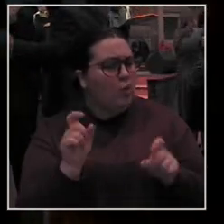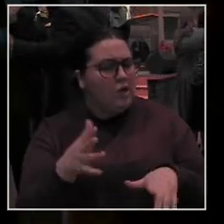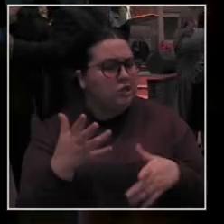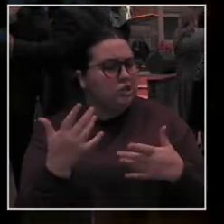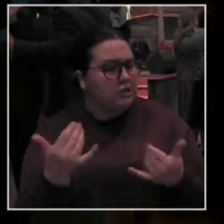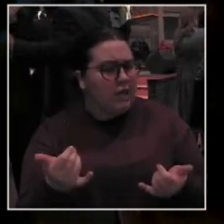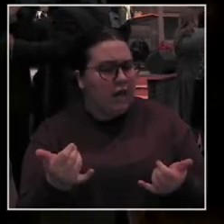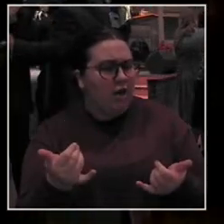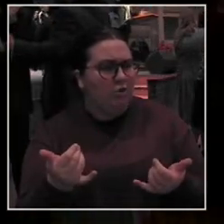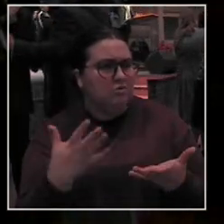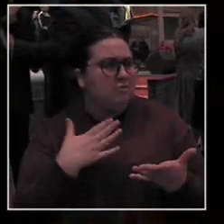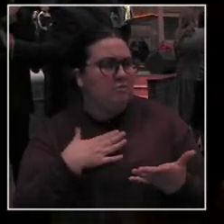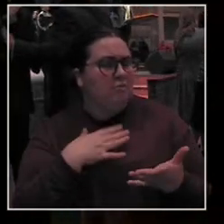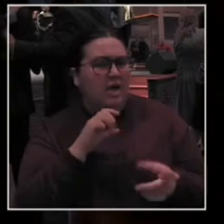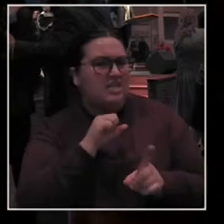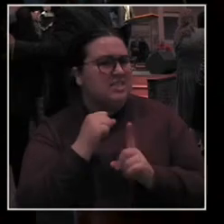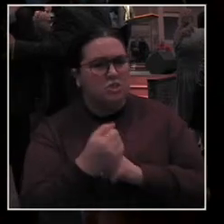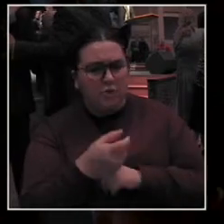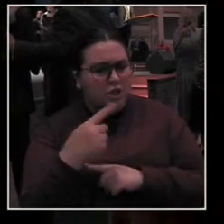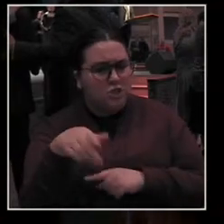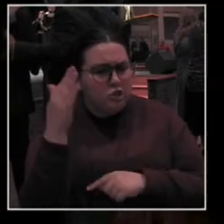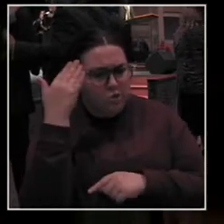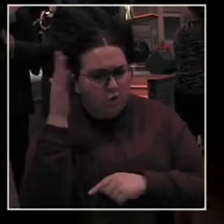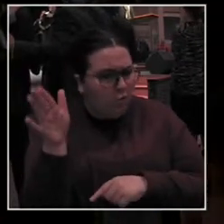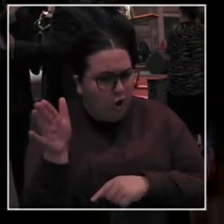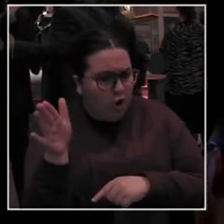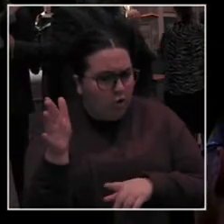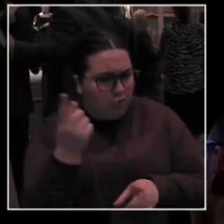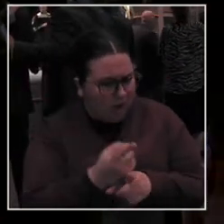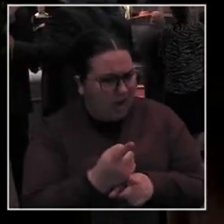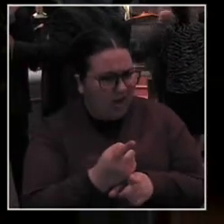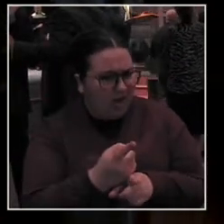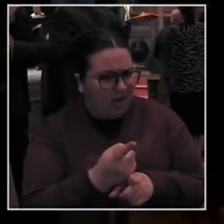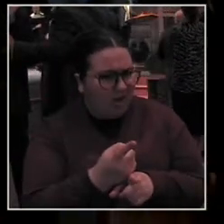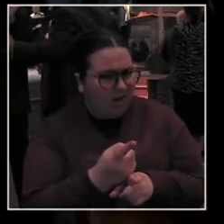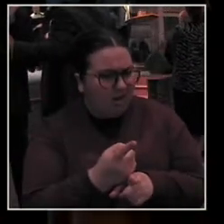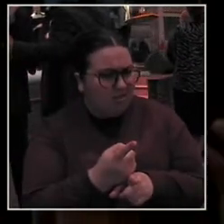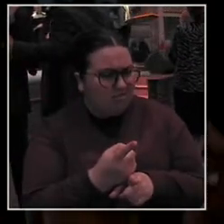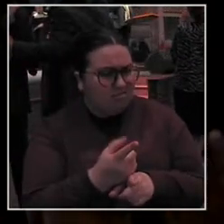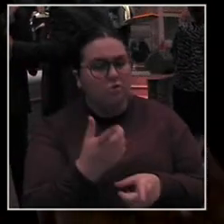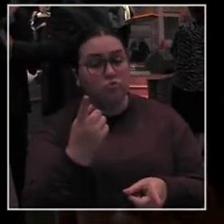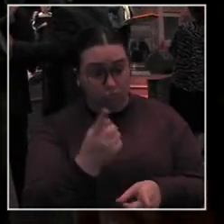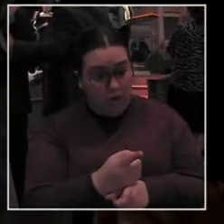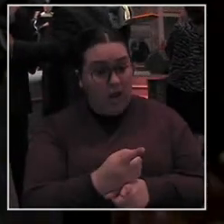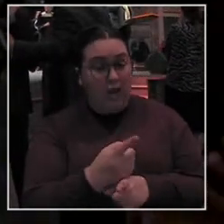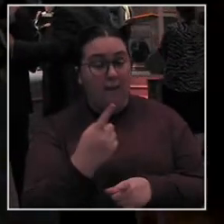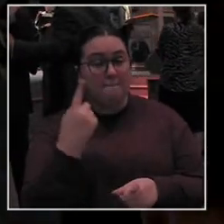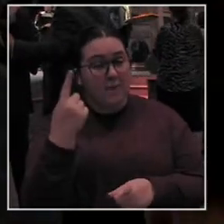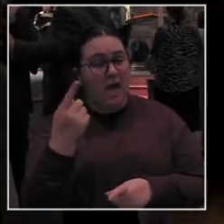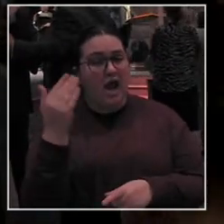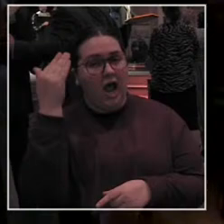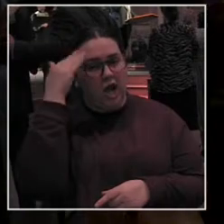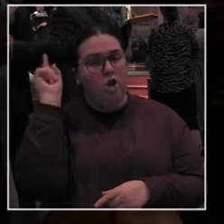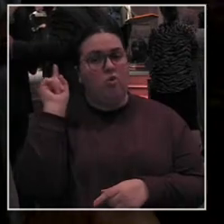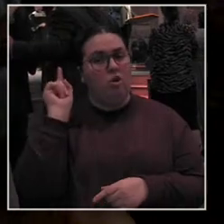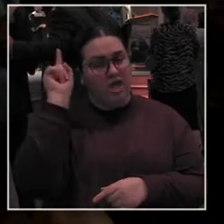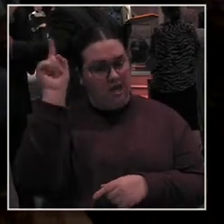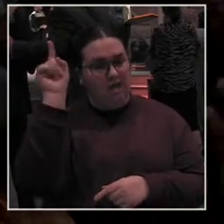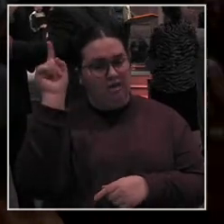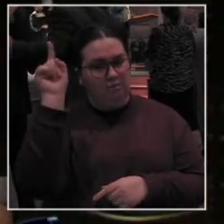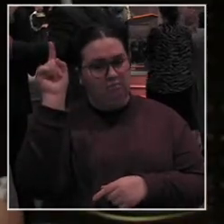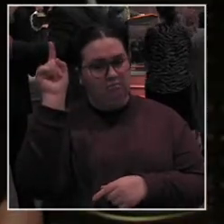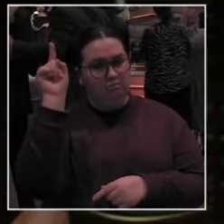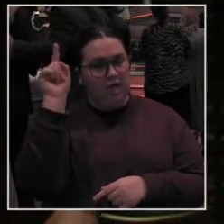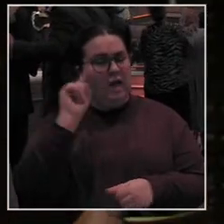my circumstance that he needs to change. You're right, but I do know him, and